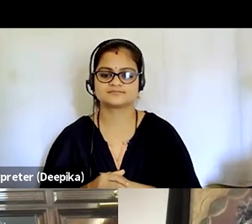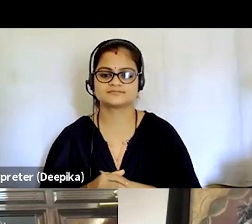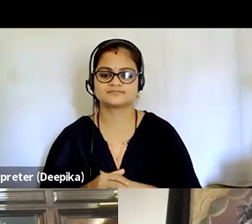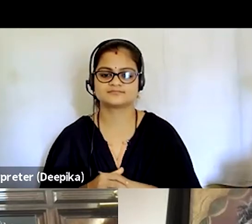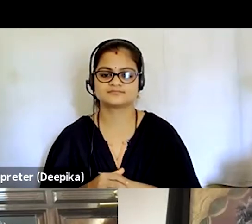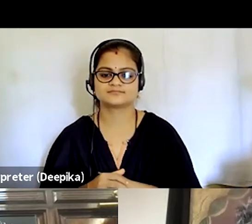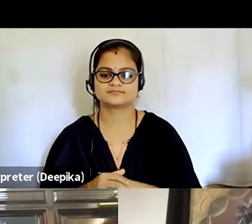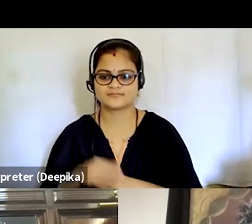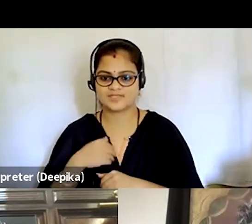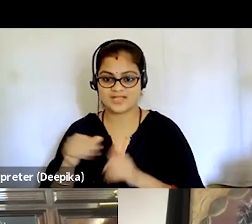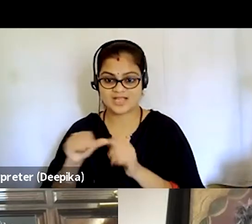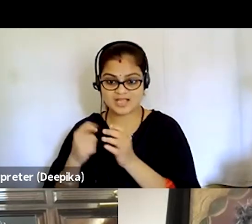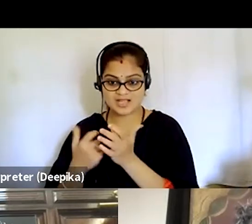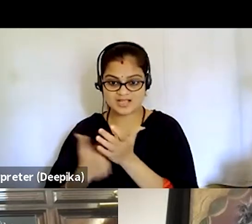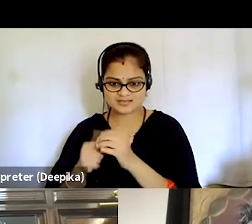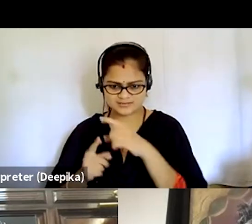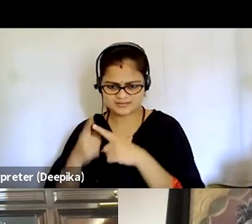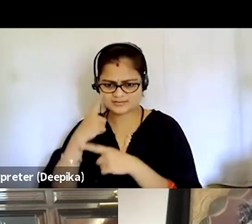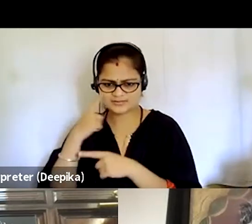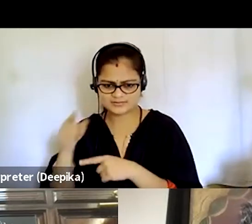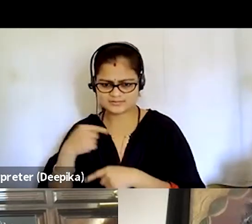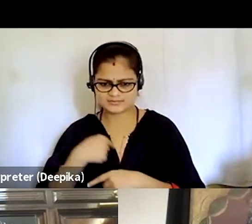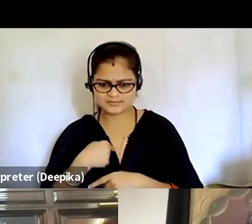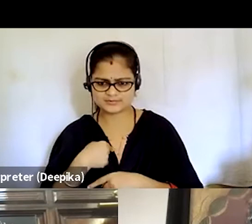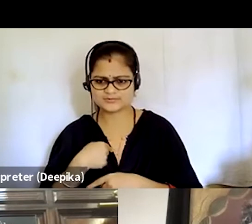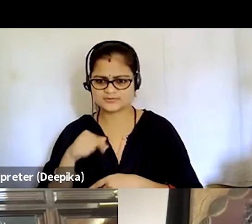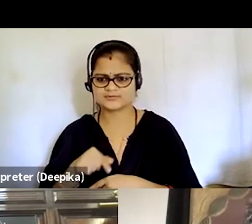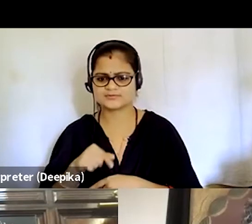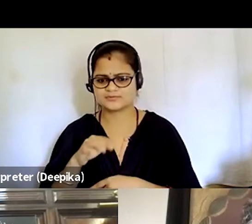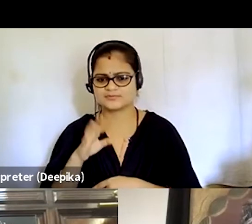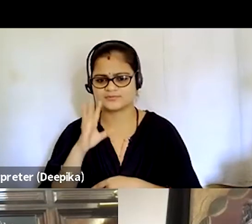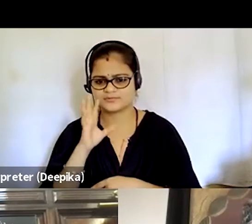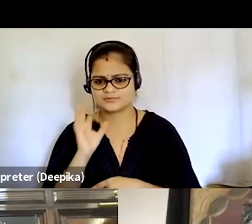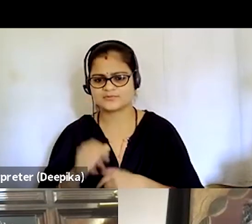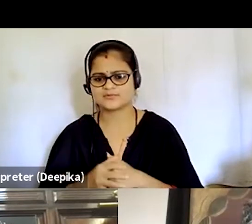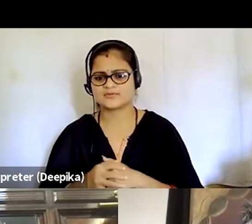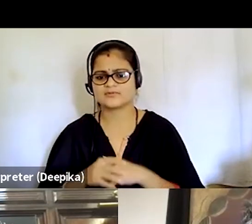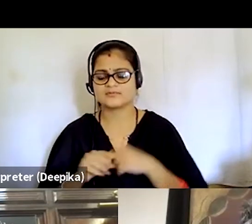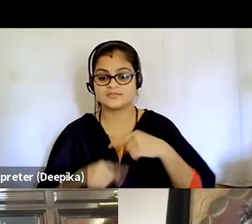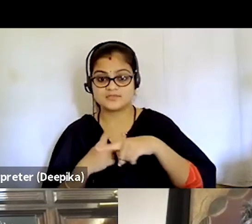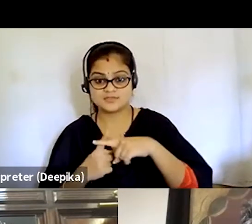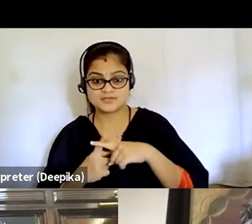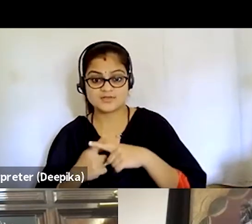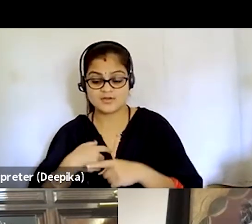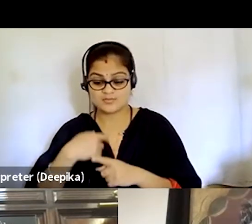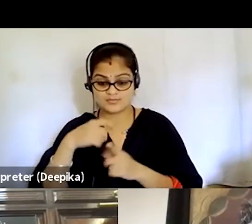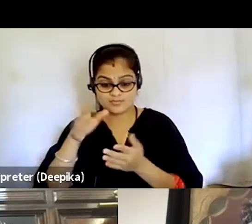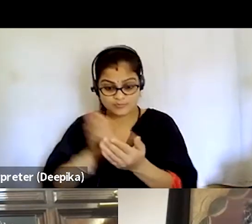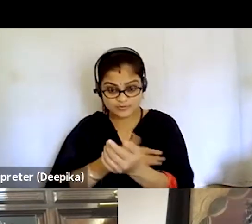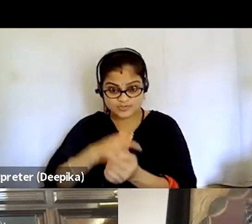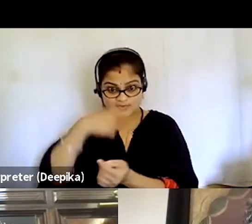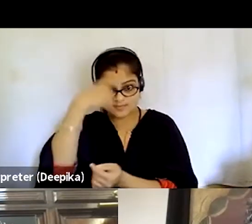as Aarti and me, and I think that was the important part, that also being a musician and being from that